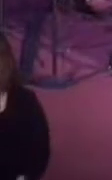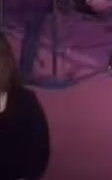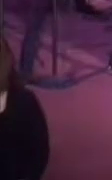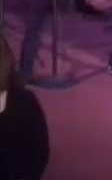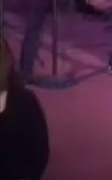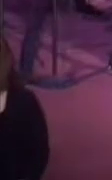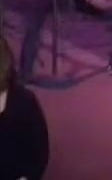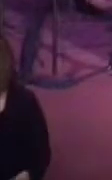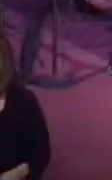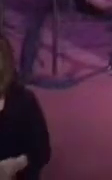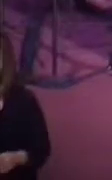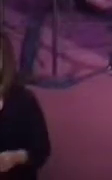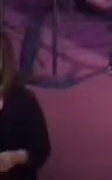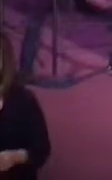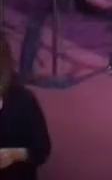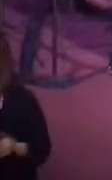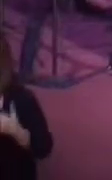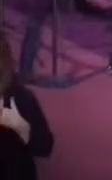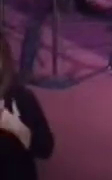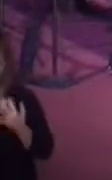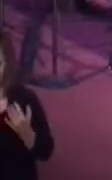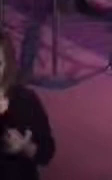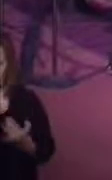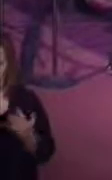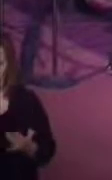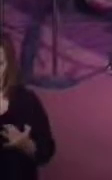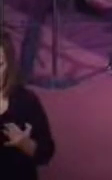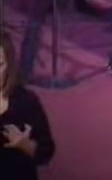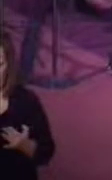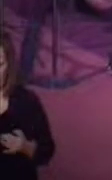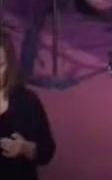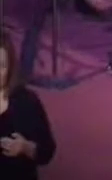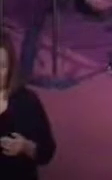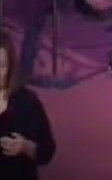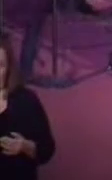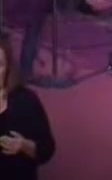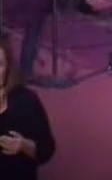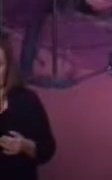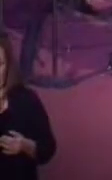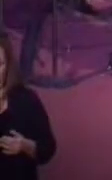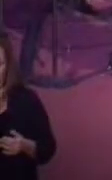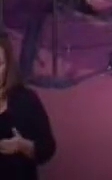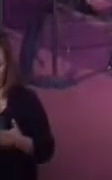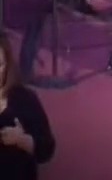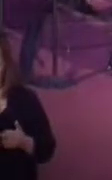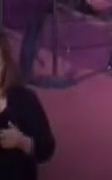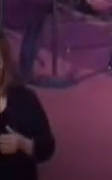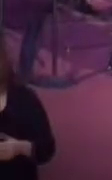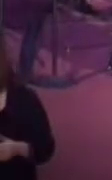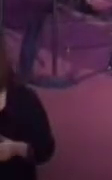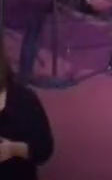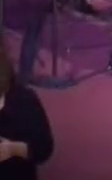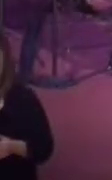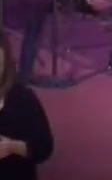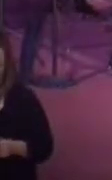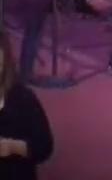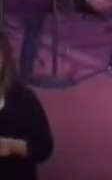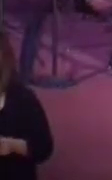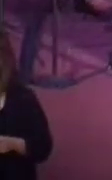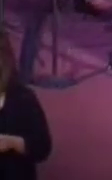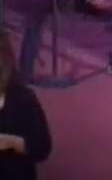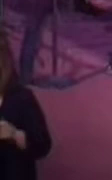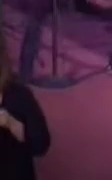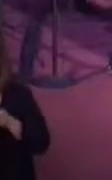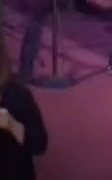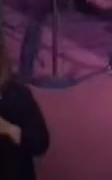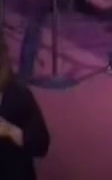of having the fiery furnace like we found in Daniel chapter 3, lions reigned everywhere at this time. And so they gathered